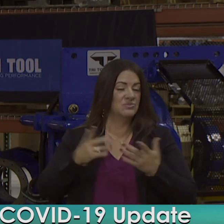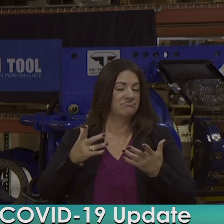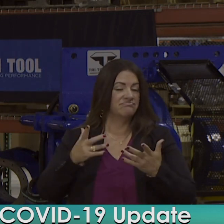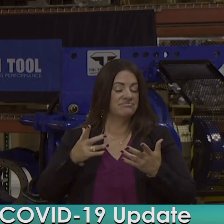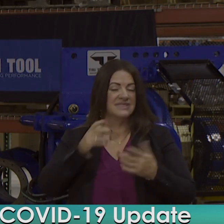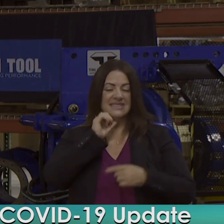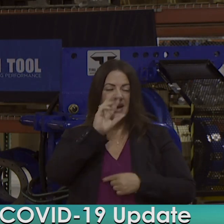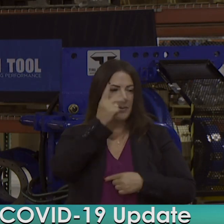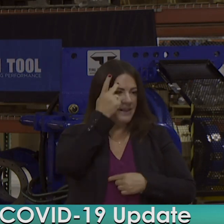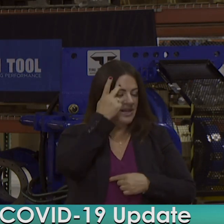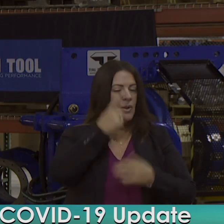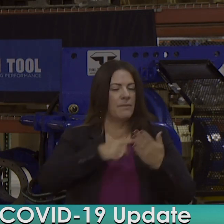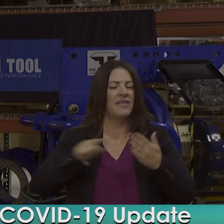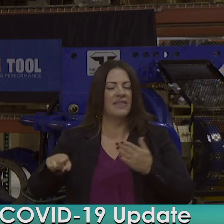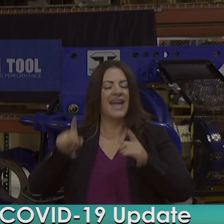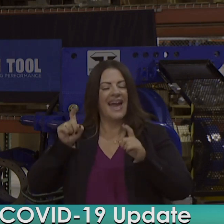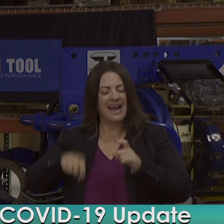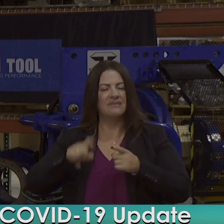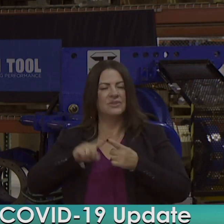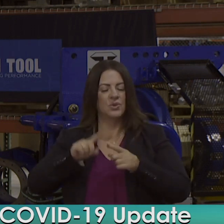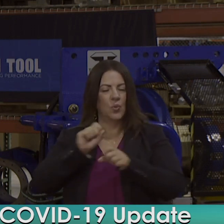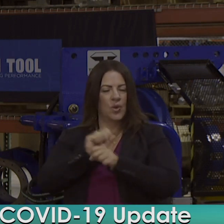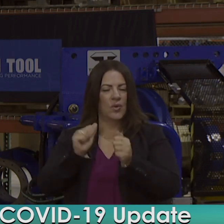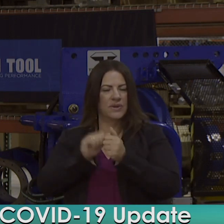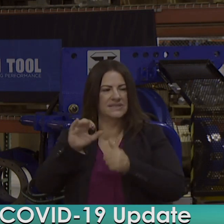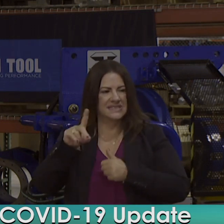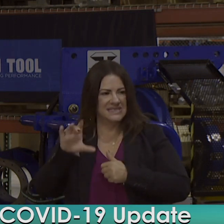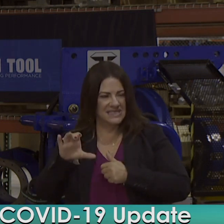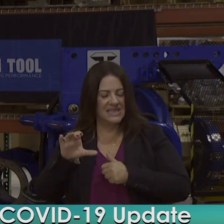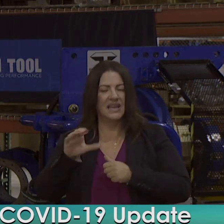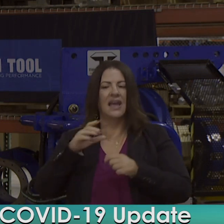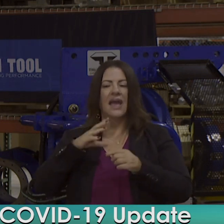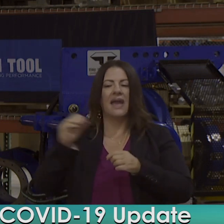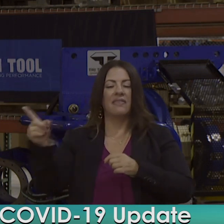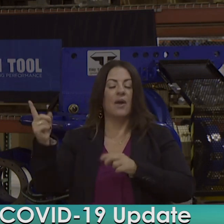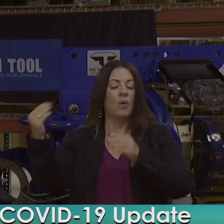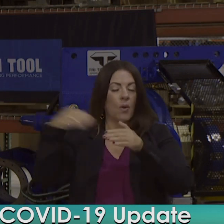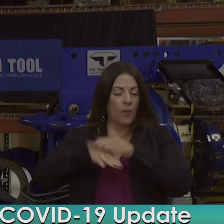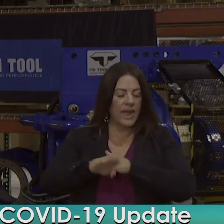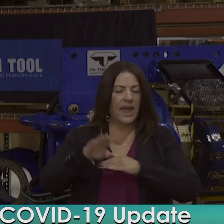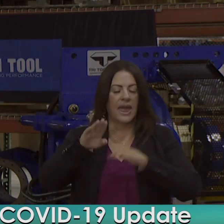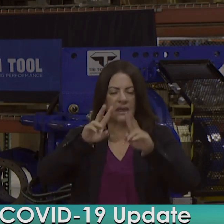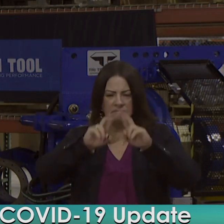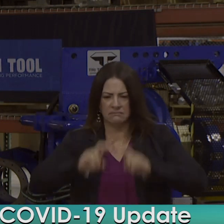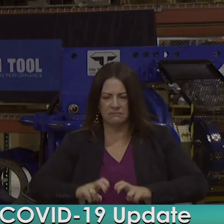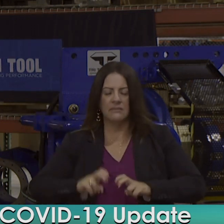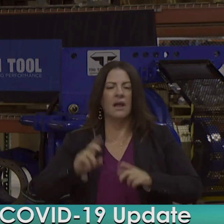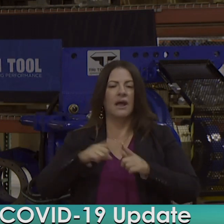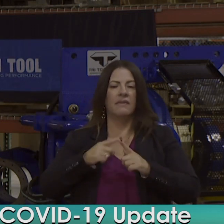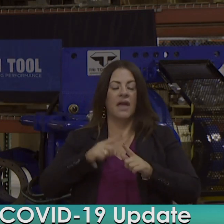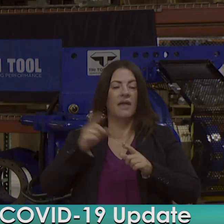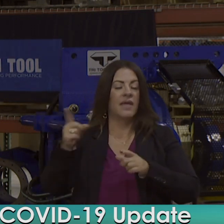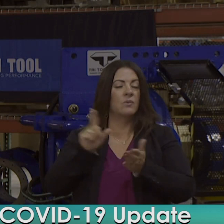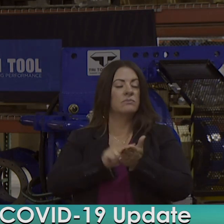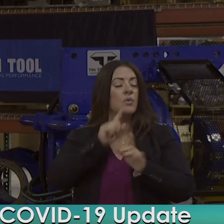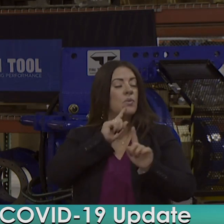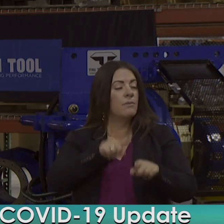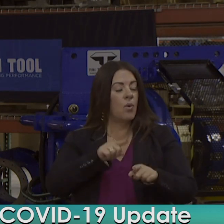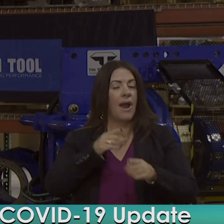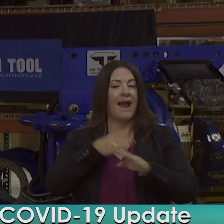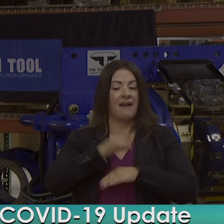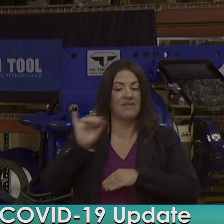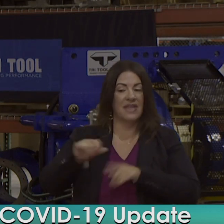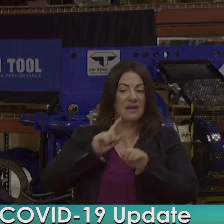political punditry. So as soon as I get that study back from CDC to truly understand the